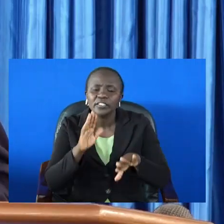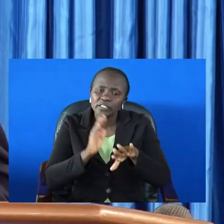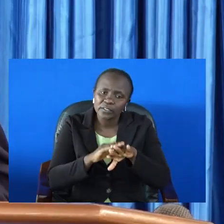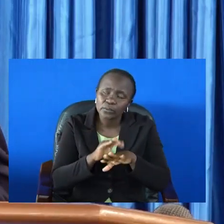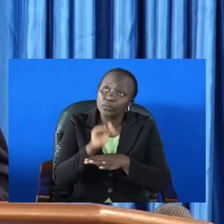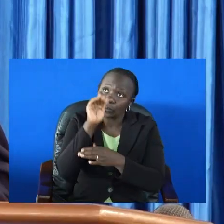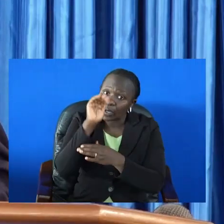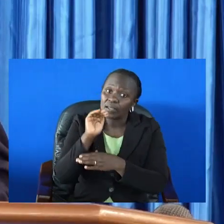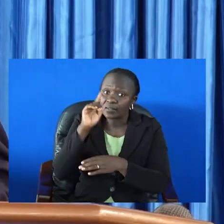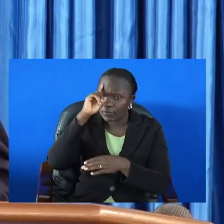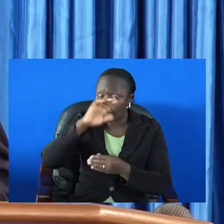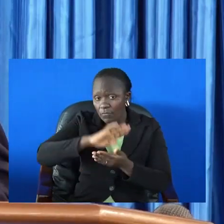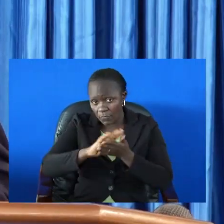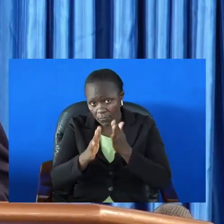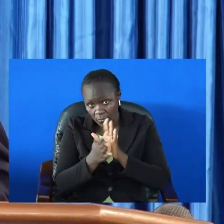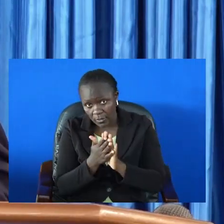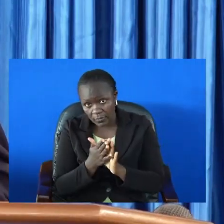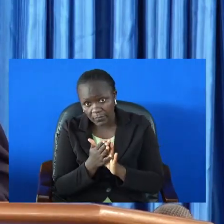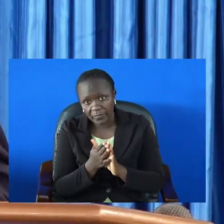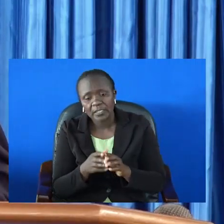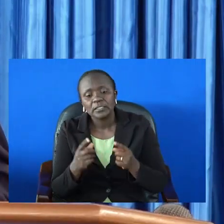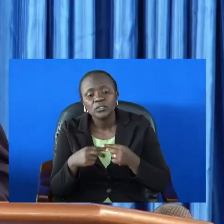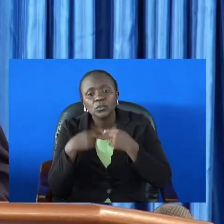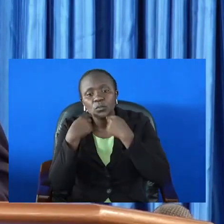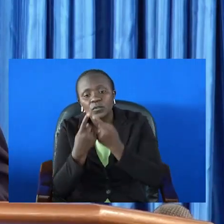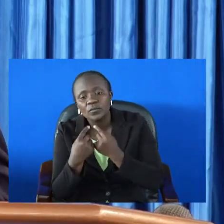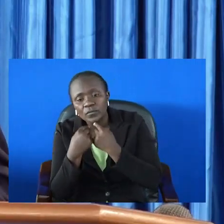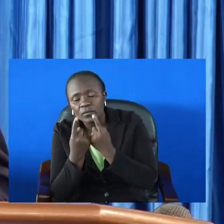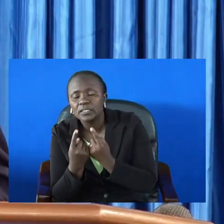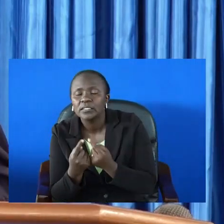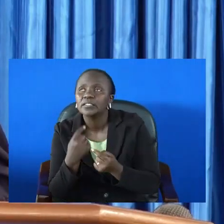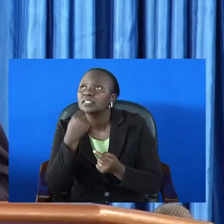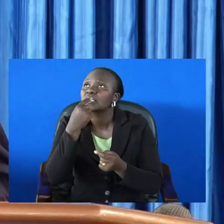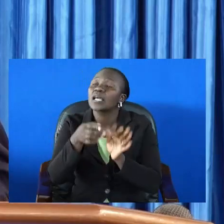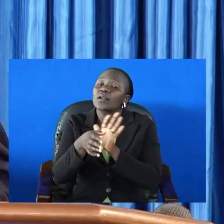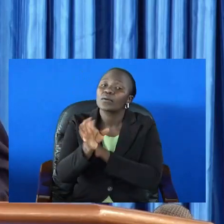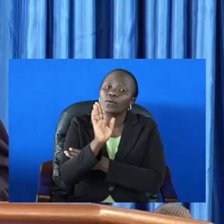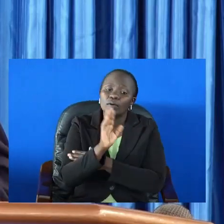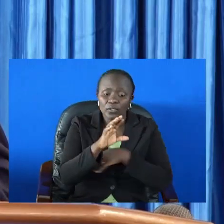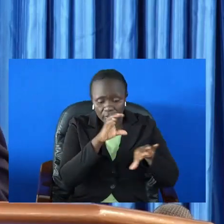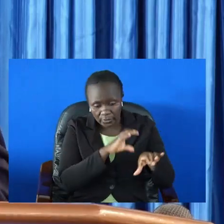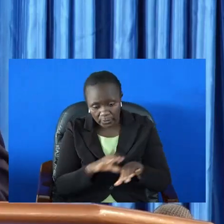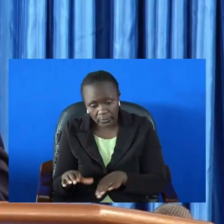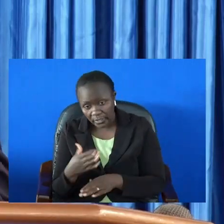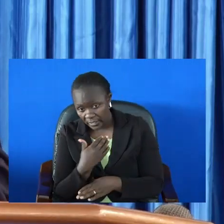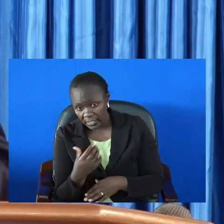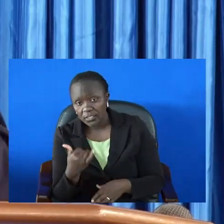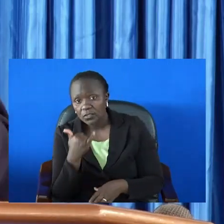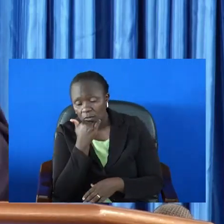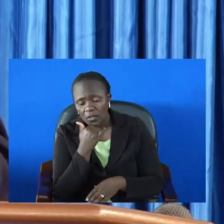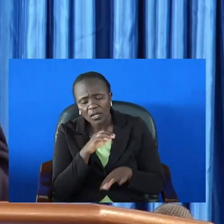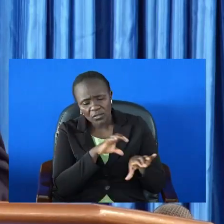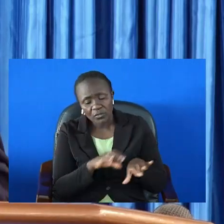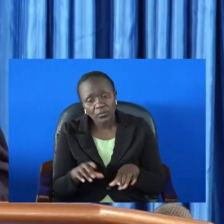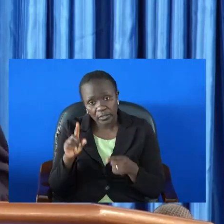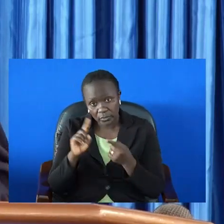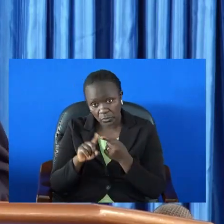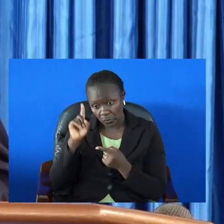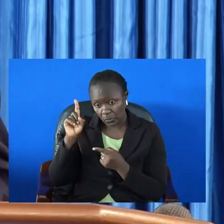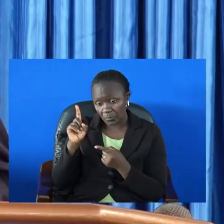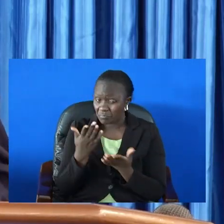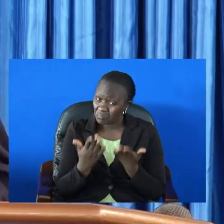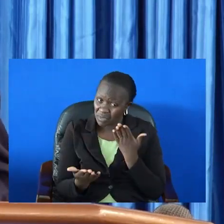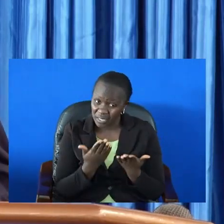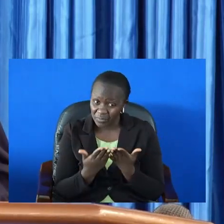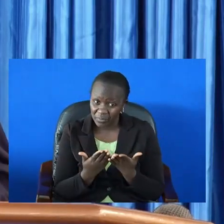for forgiveness, and that is to repent. To tell God, when I was doing this wrong, I was doing it to you. Maybe